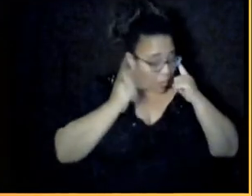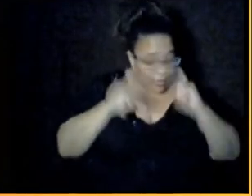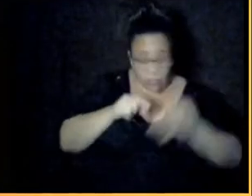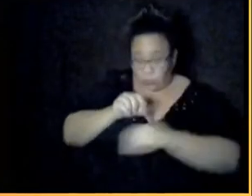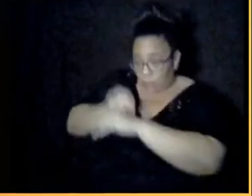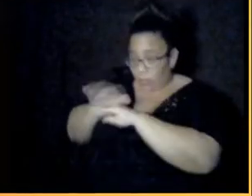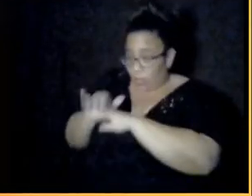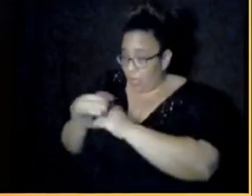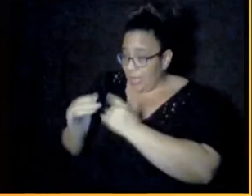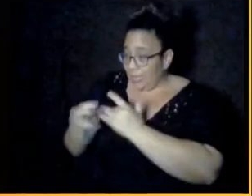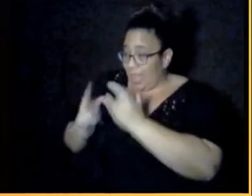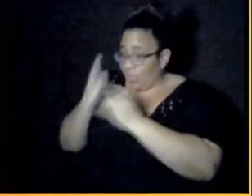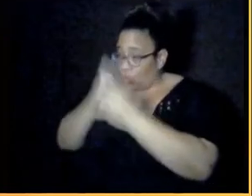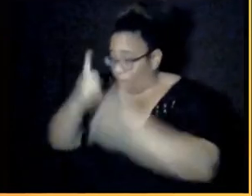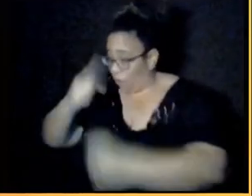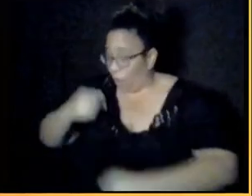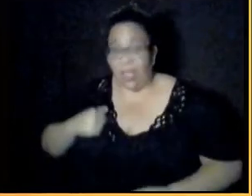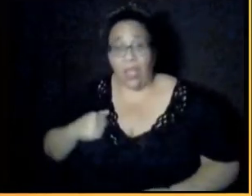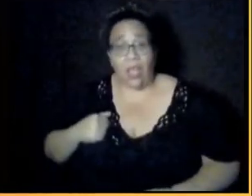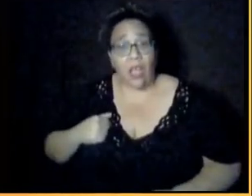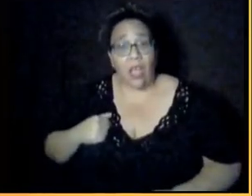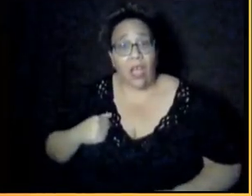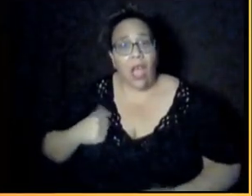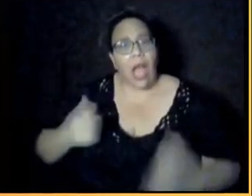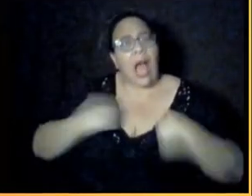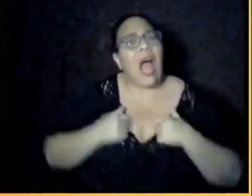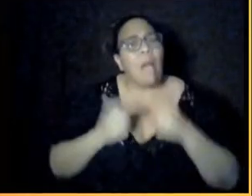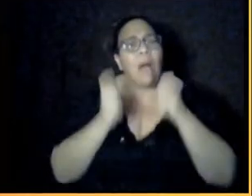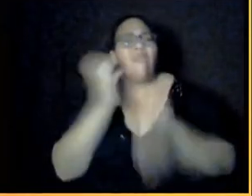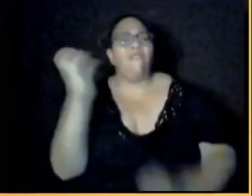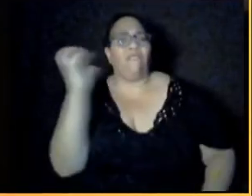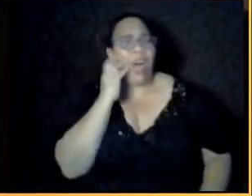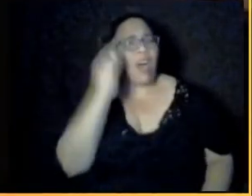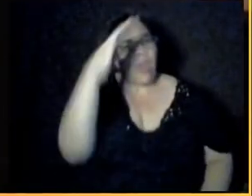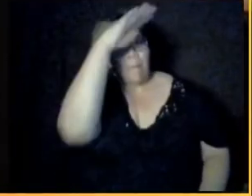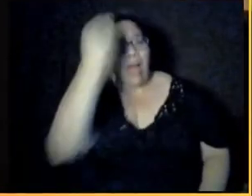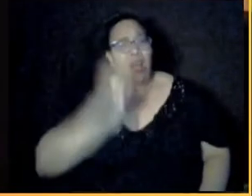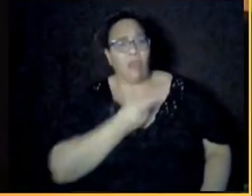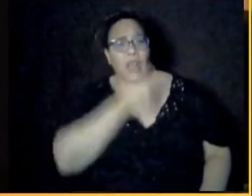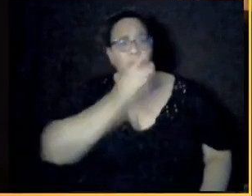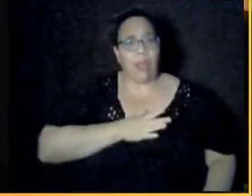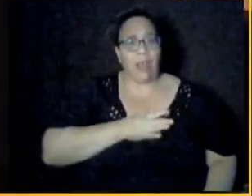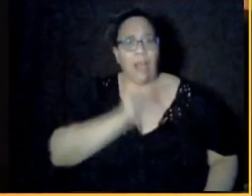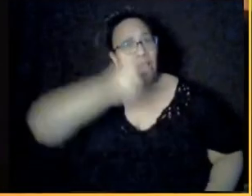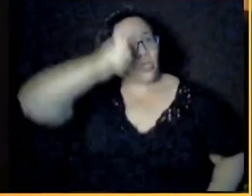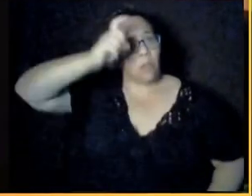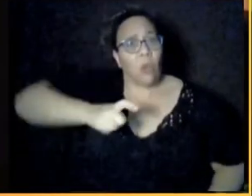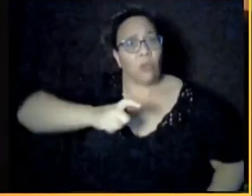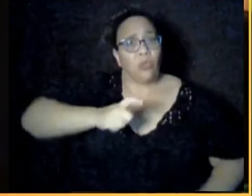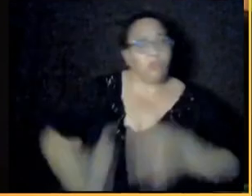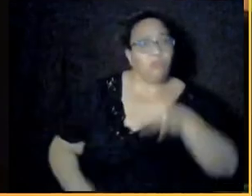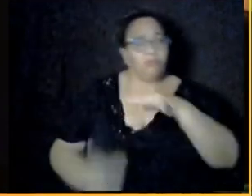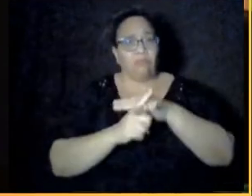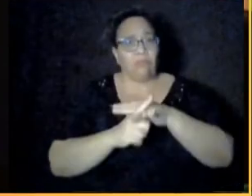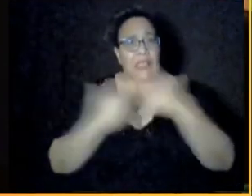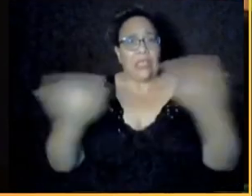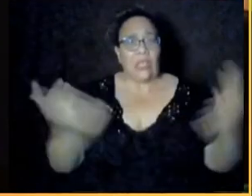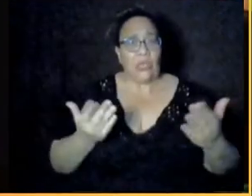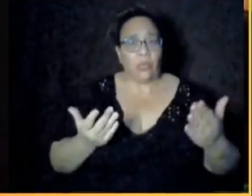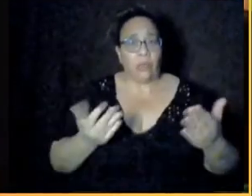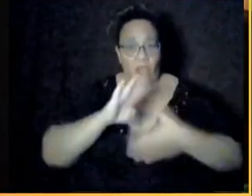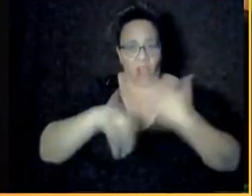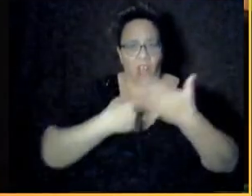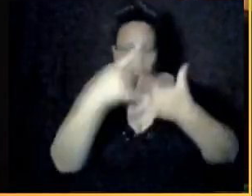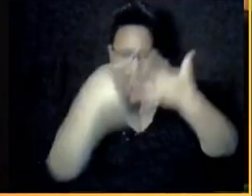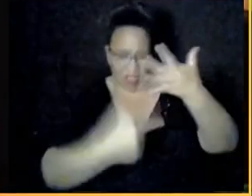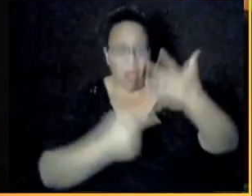See, I'm a fat Black trans woman. I'm not supposed to exist with all of this body, these